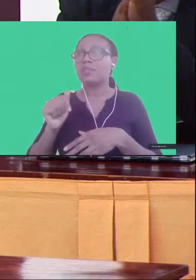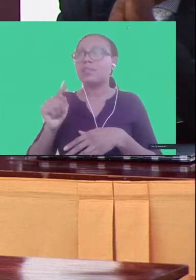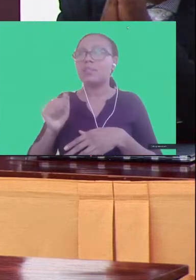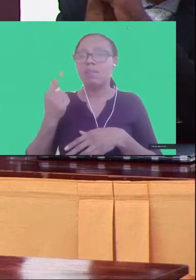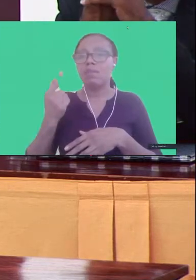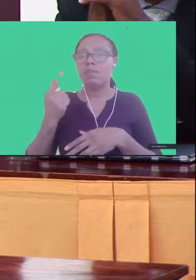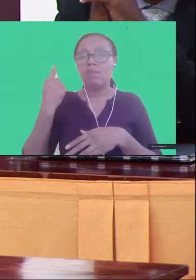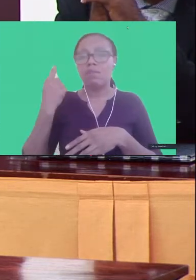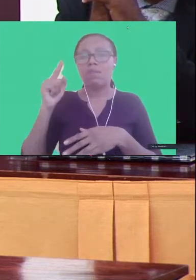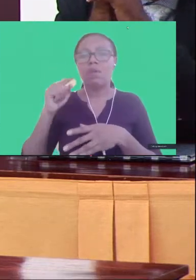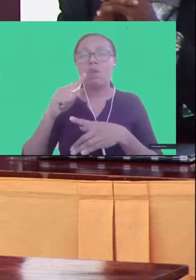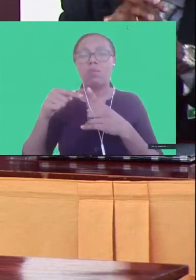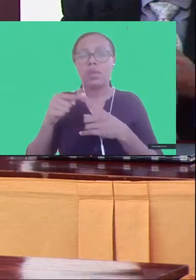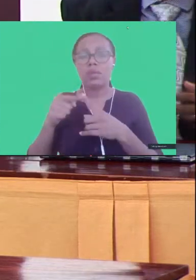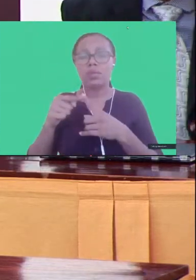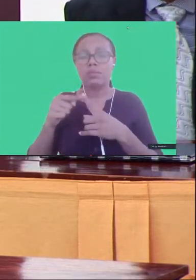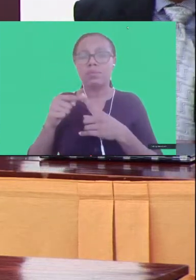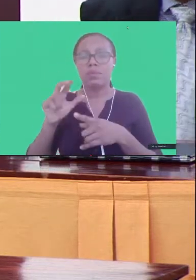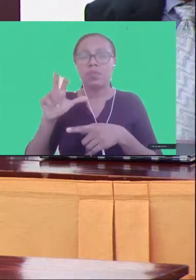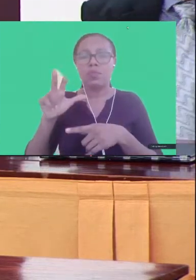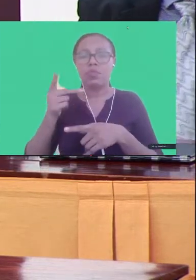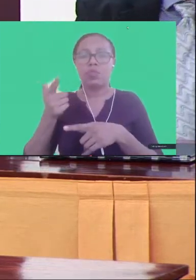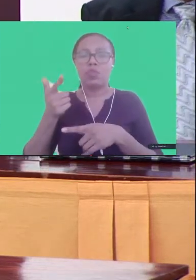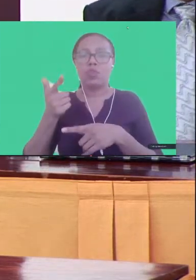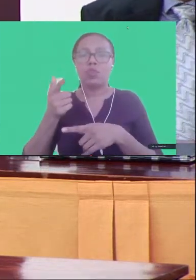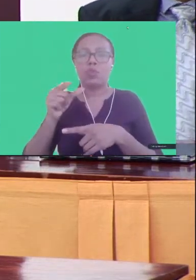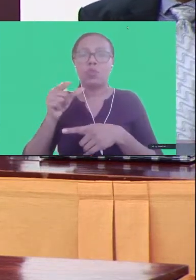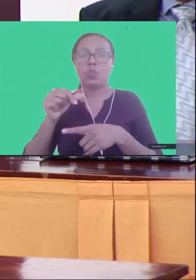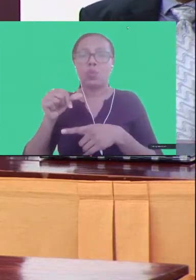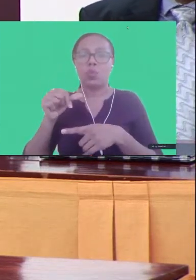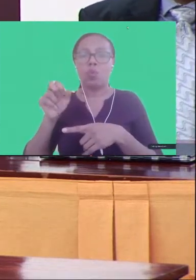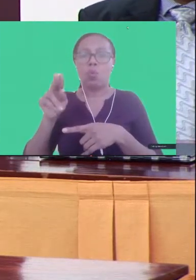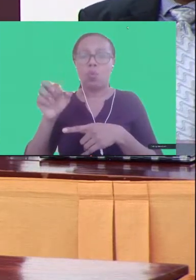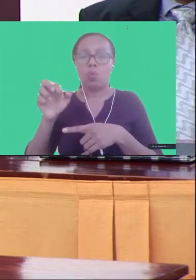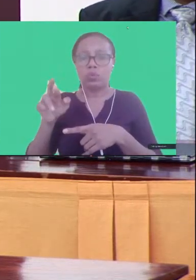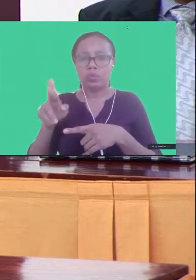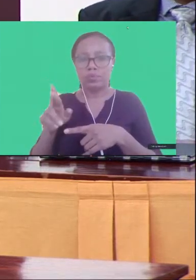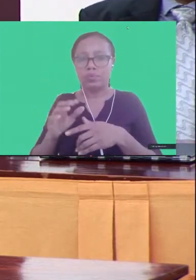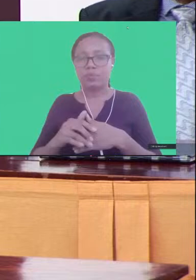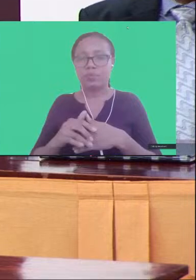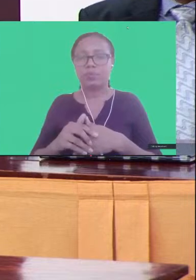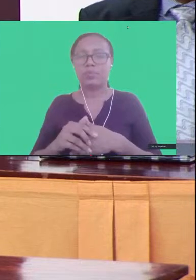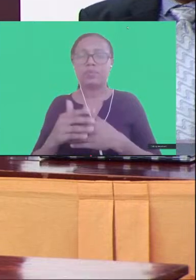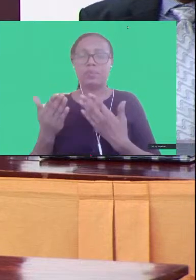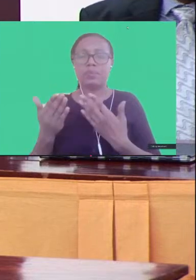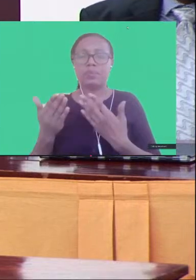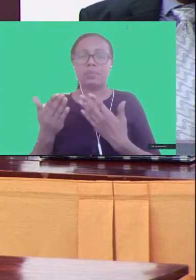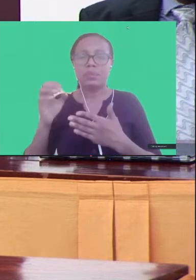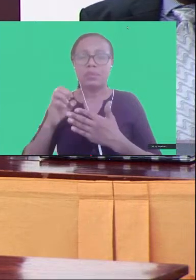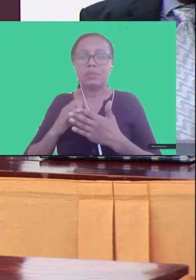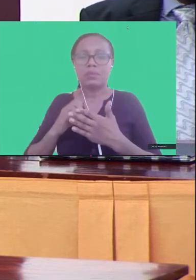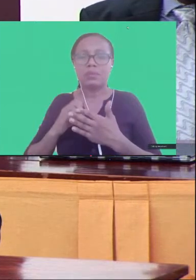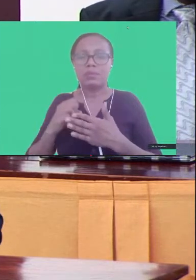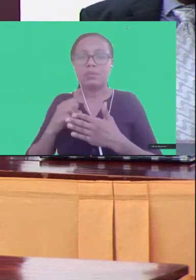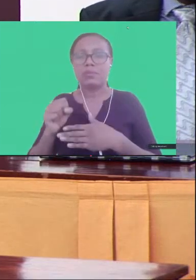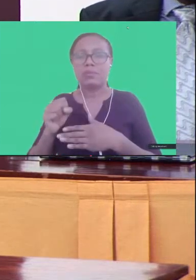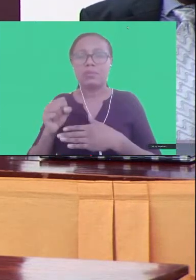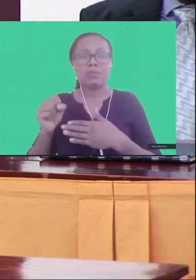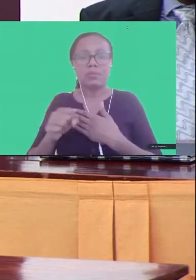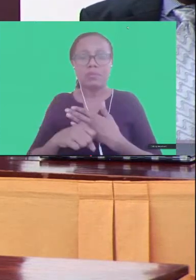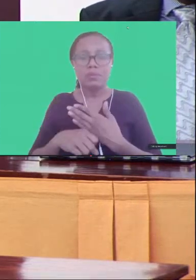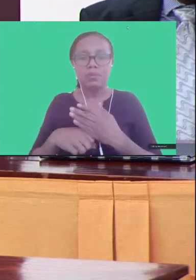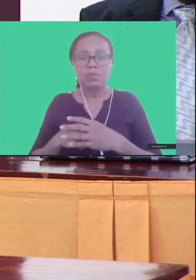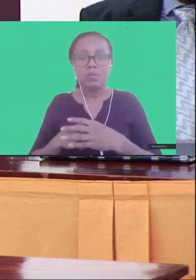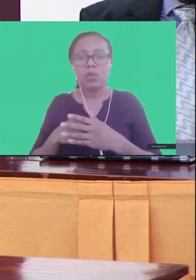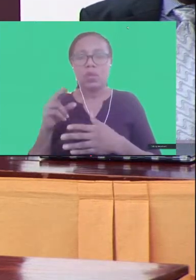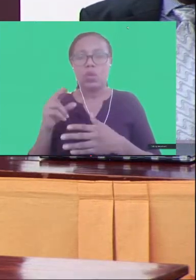training opportunities for our local professionals and UWI students, opportunities for conducting research studies in